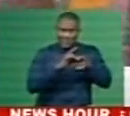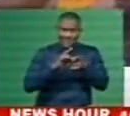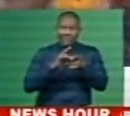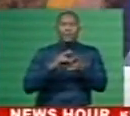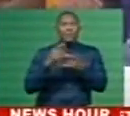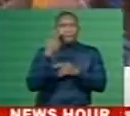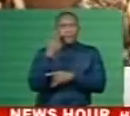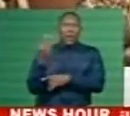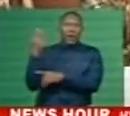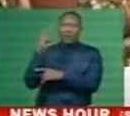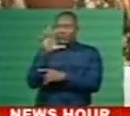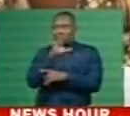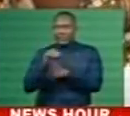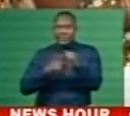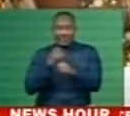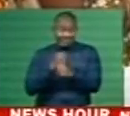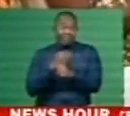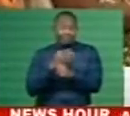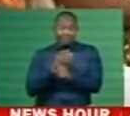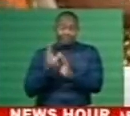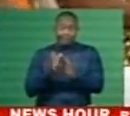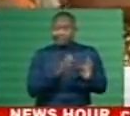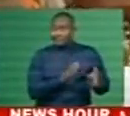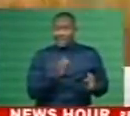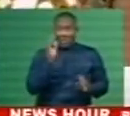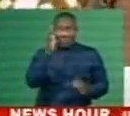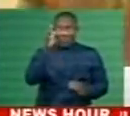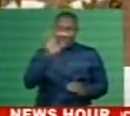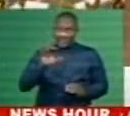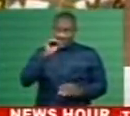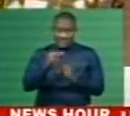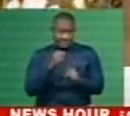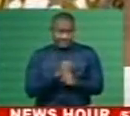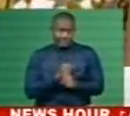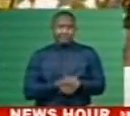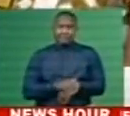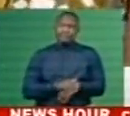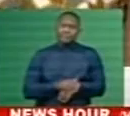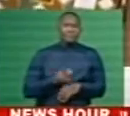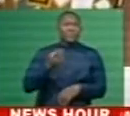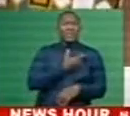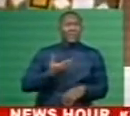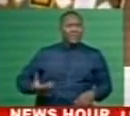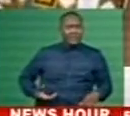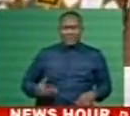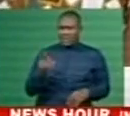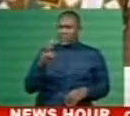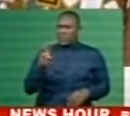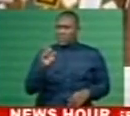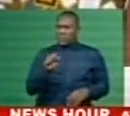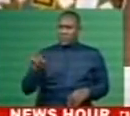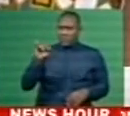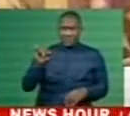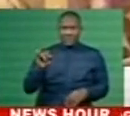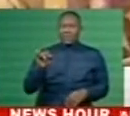the past 50 years and plan for the next. The chief of the town, Togbu Kwesi Brimpon, said his leadership has ensured